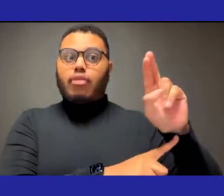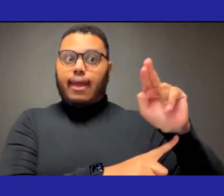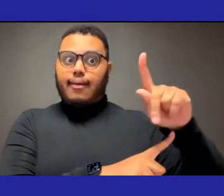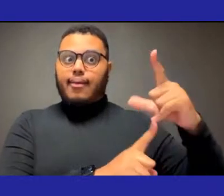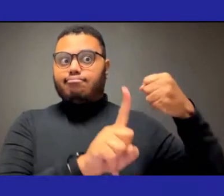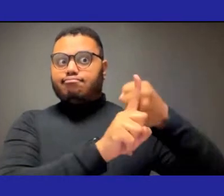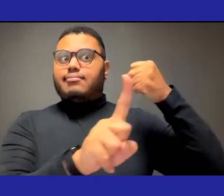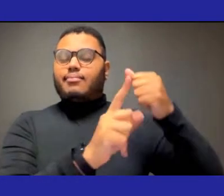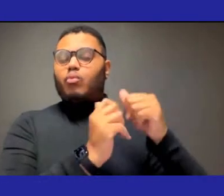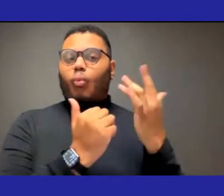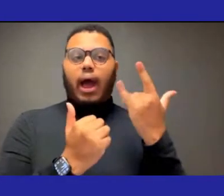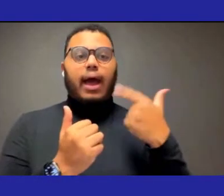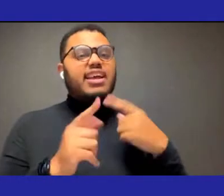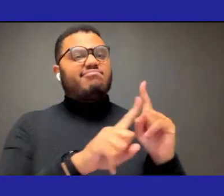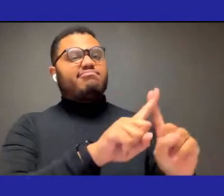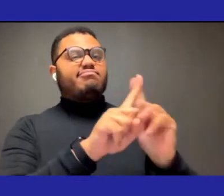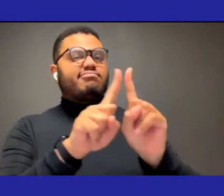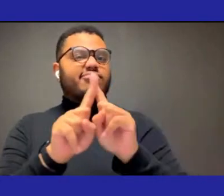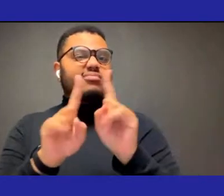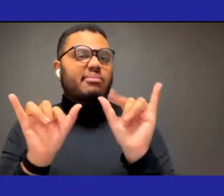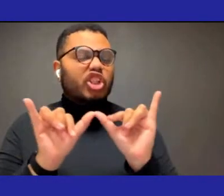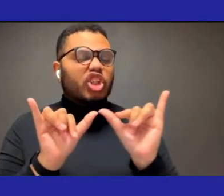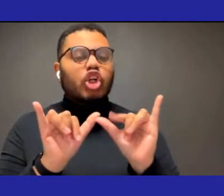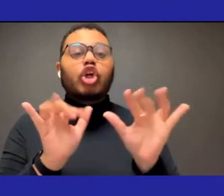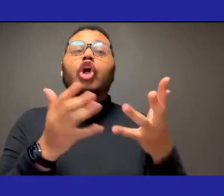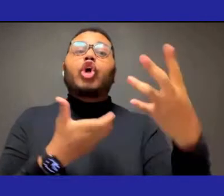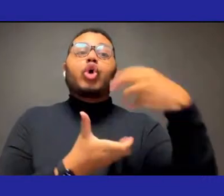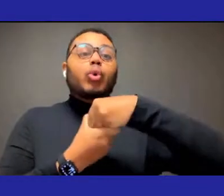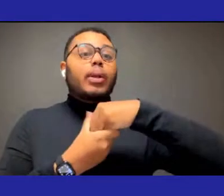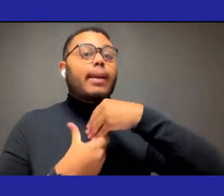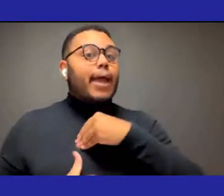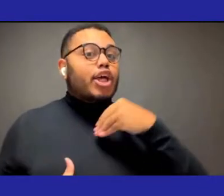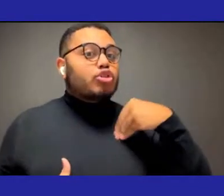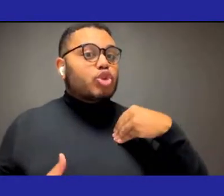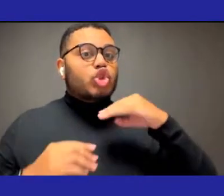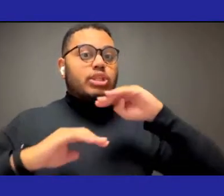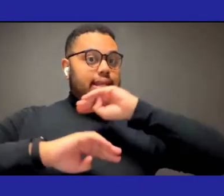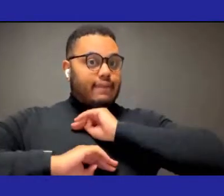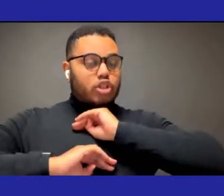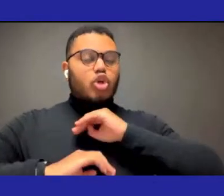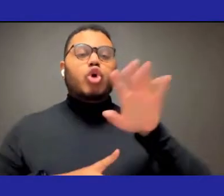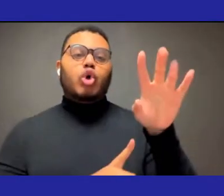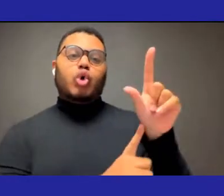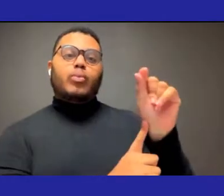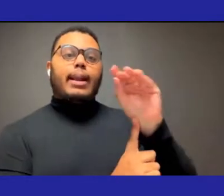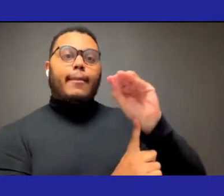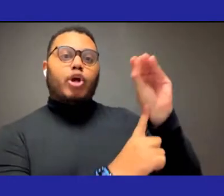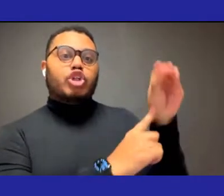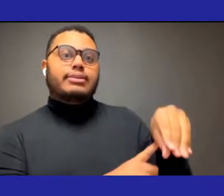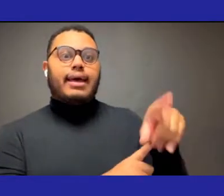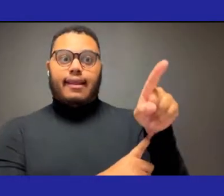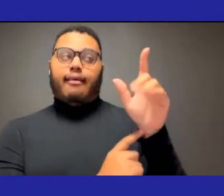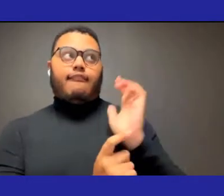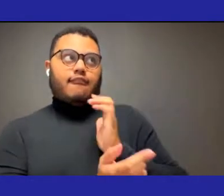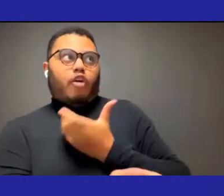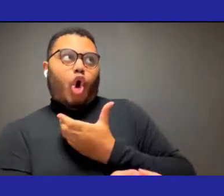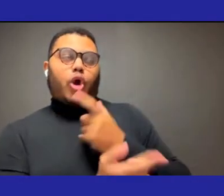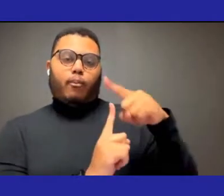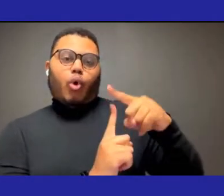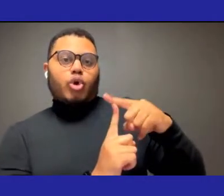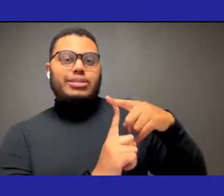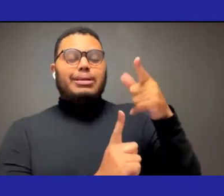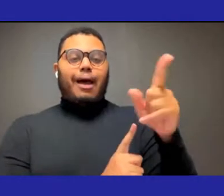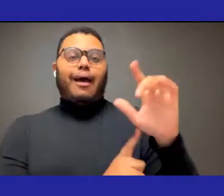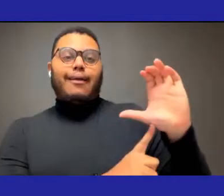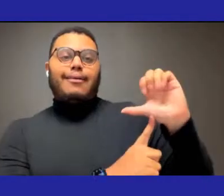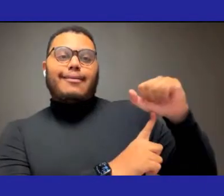of measures, including member satisfaction. 20% of the points are achieved through CAP surveys that